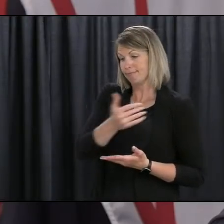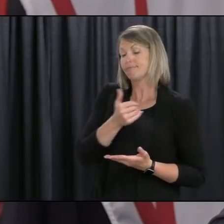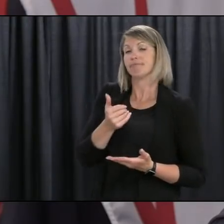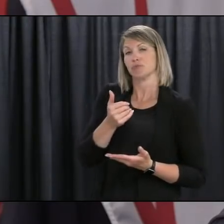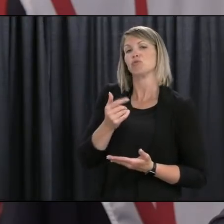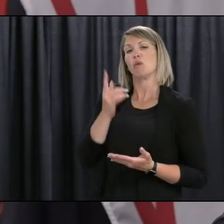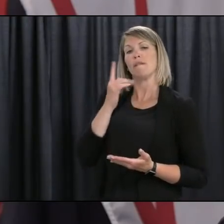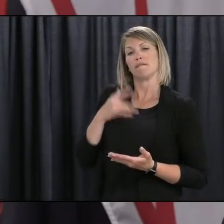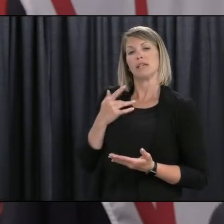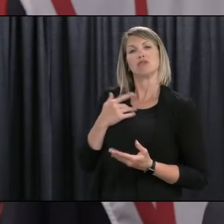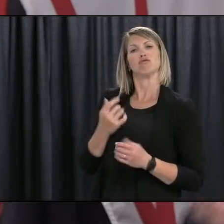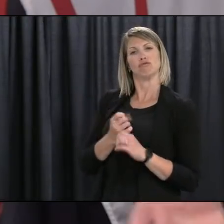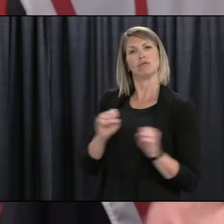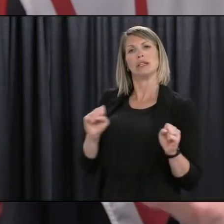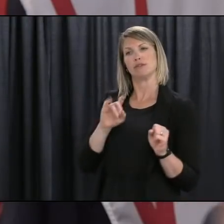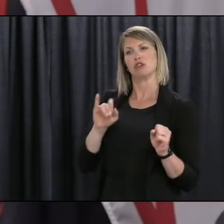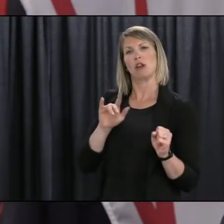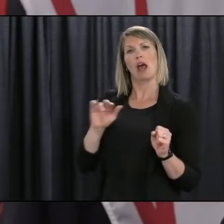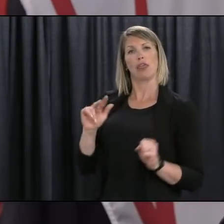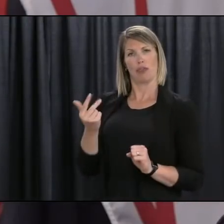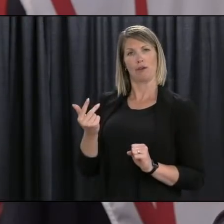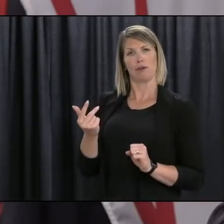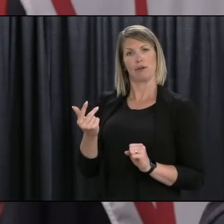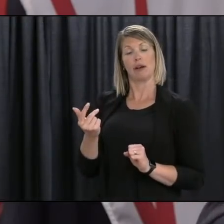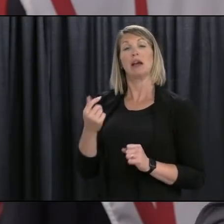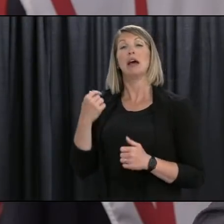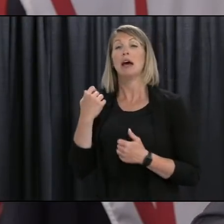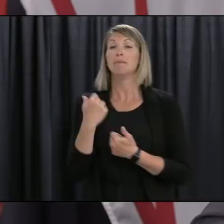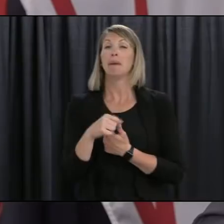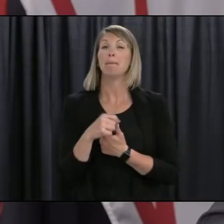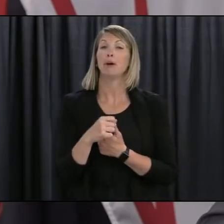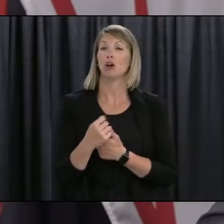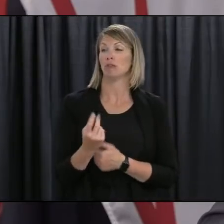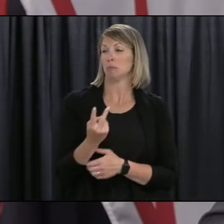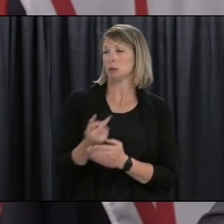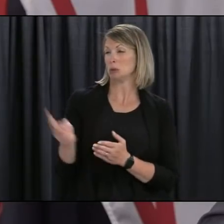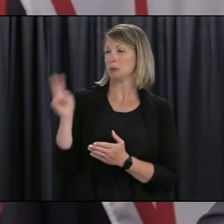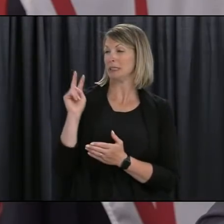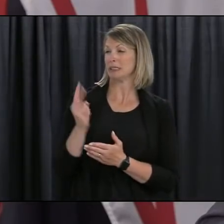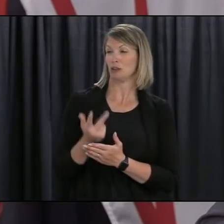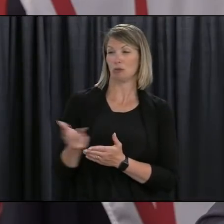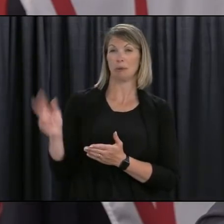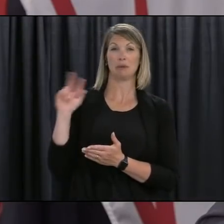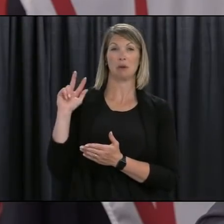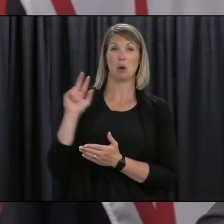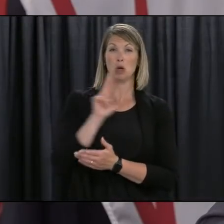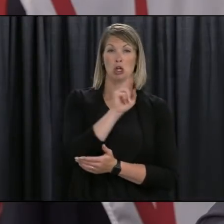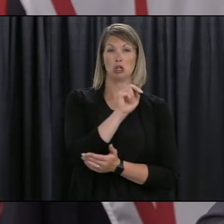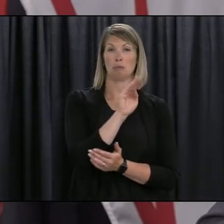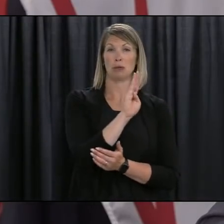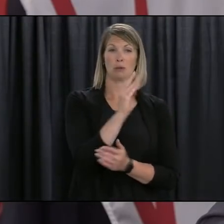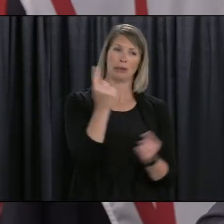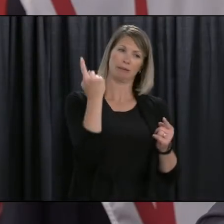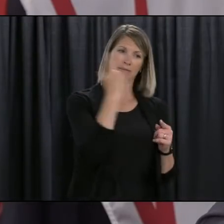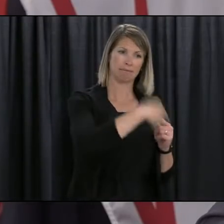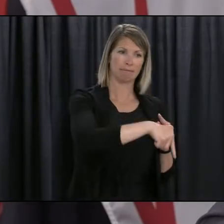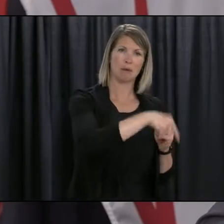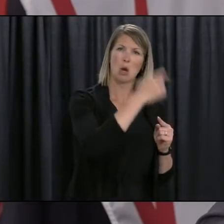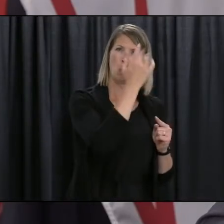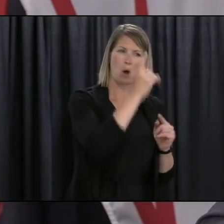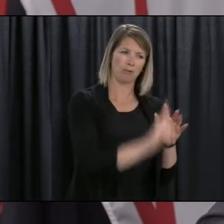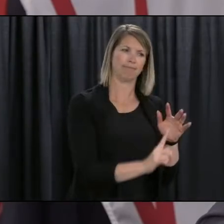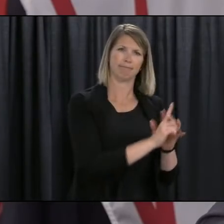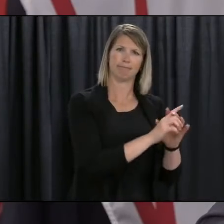Atlantic provinces were back a few weeks ago, just at a region closed in New Brunswick, that was something that was considered by